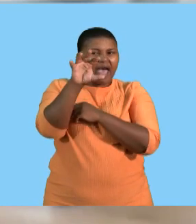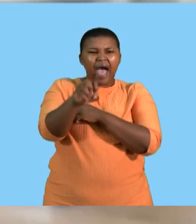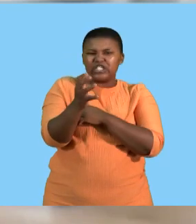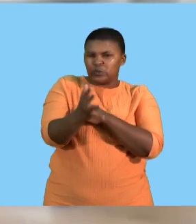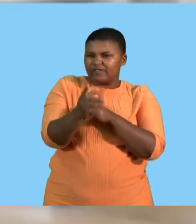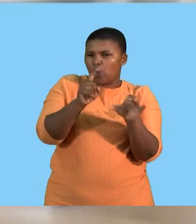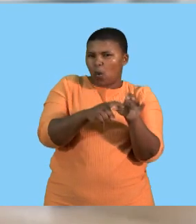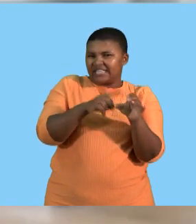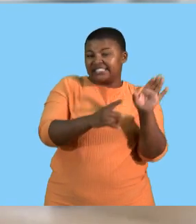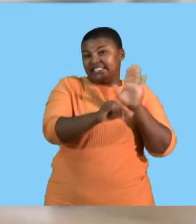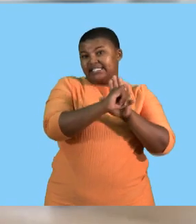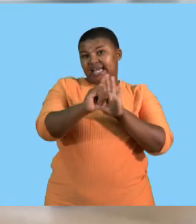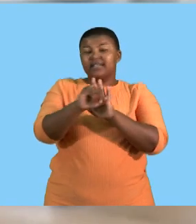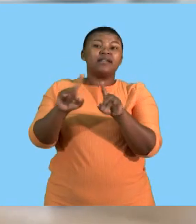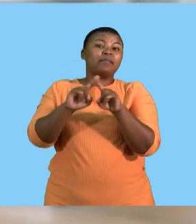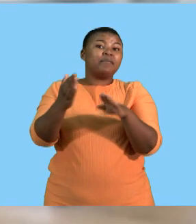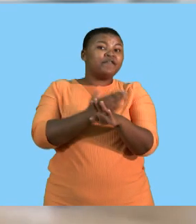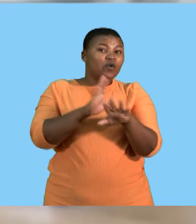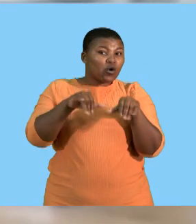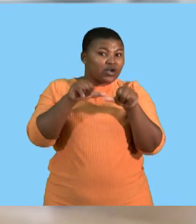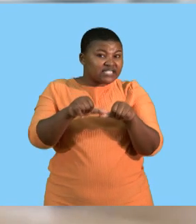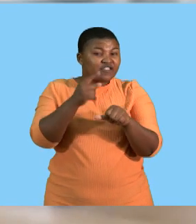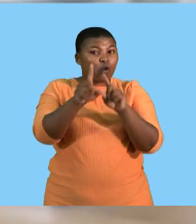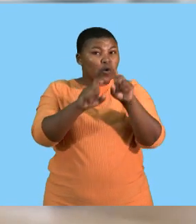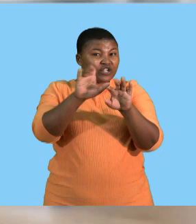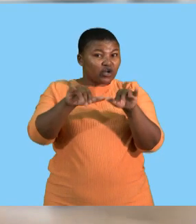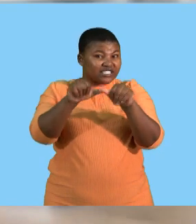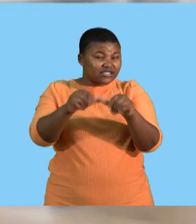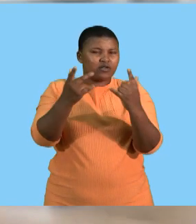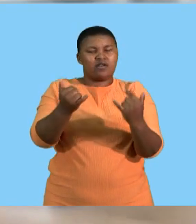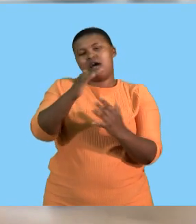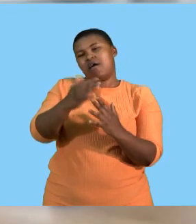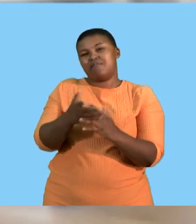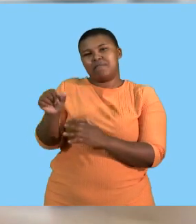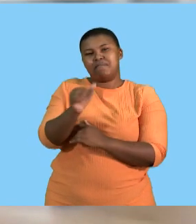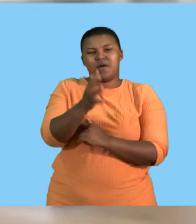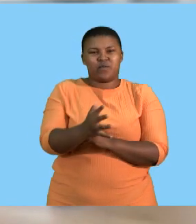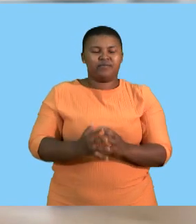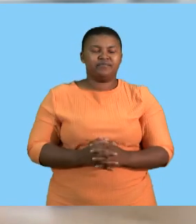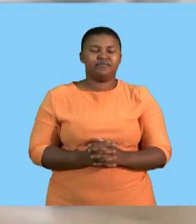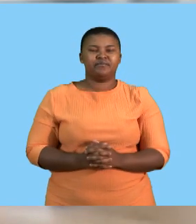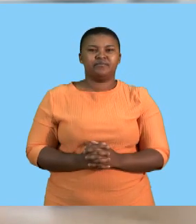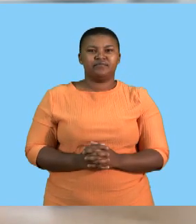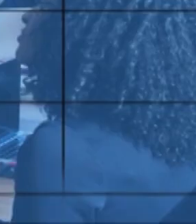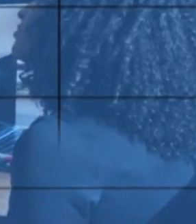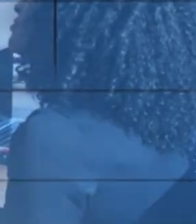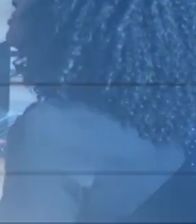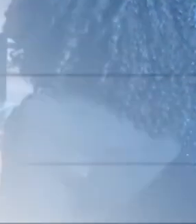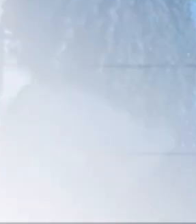quality indicators. But before we continue to the application questions, let's take a short ad break.